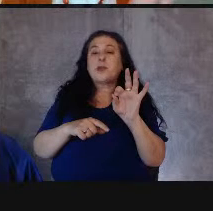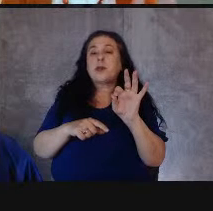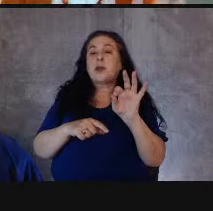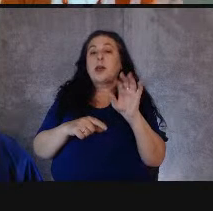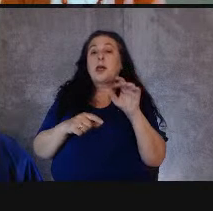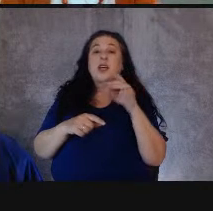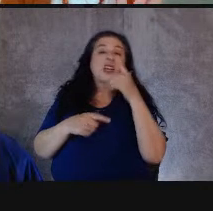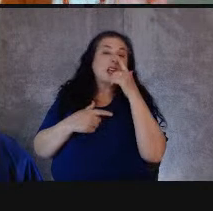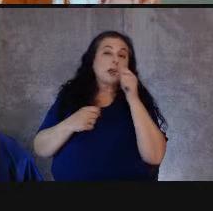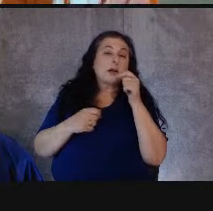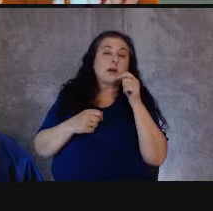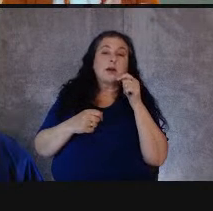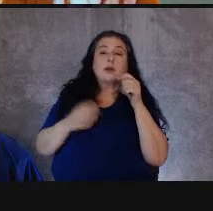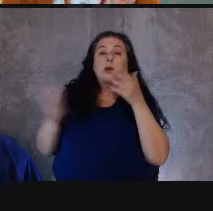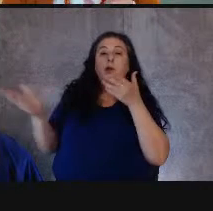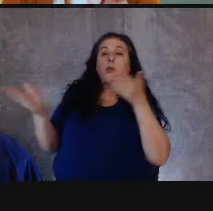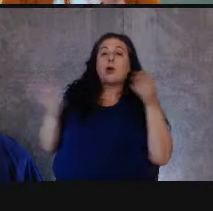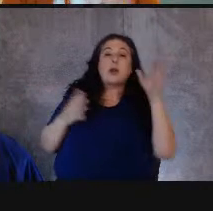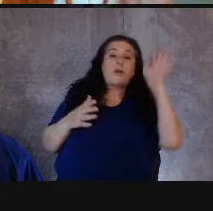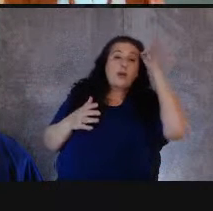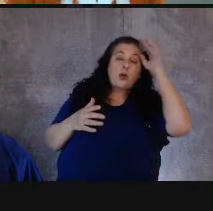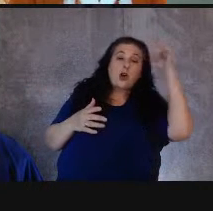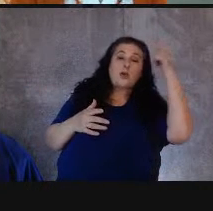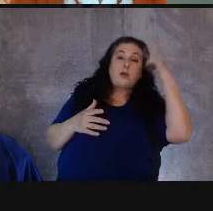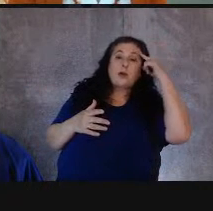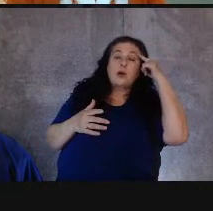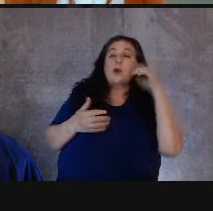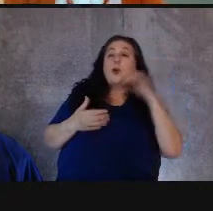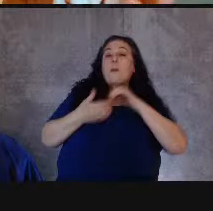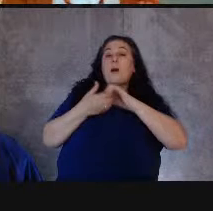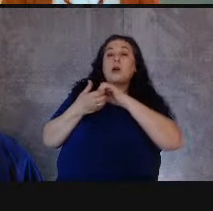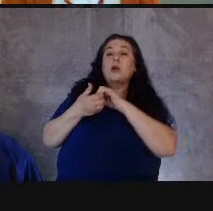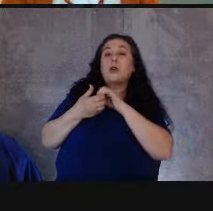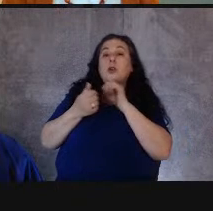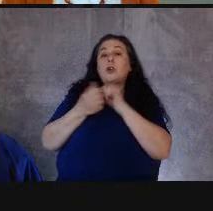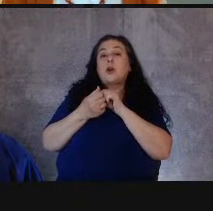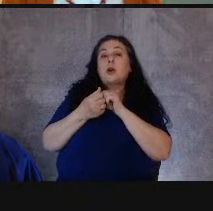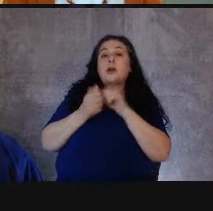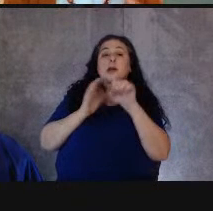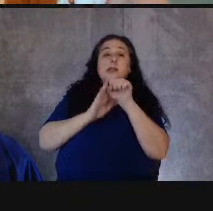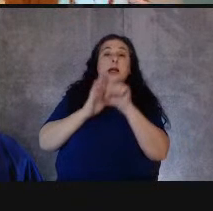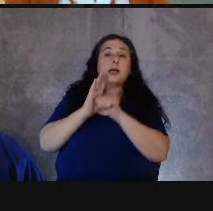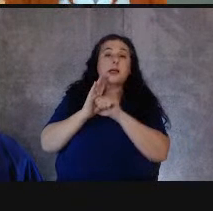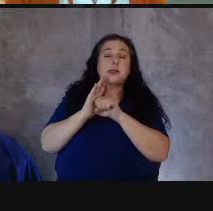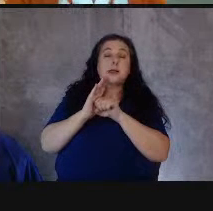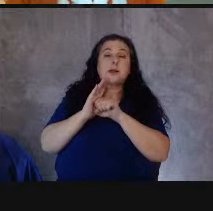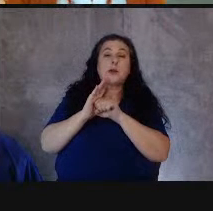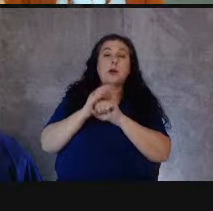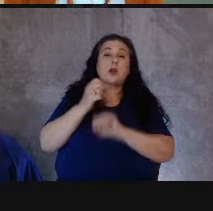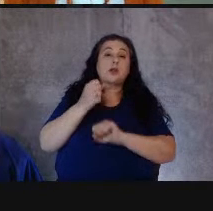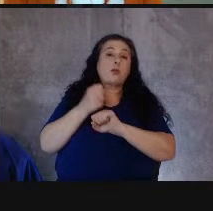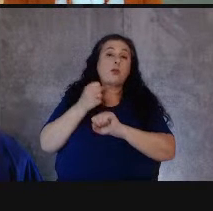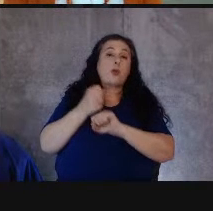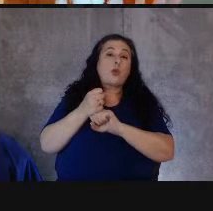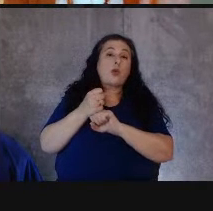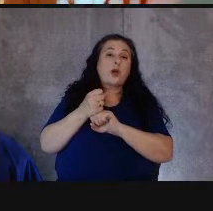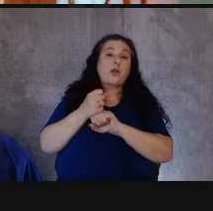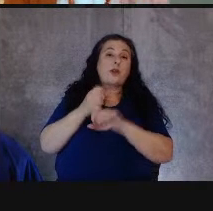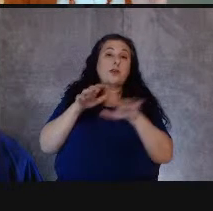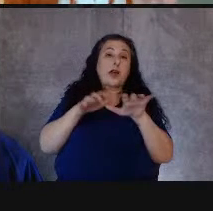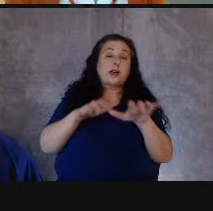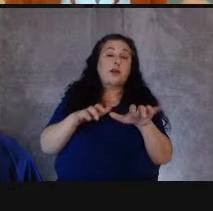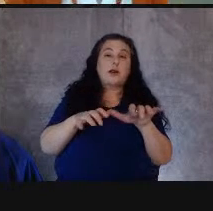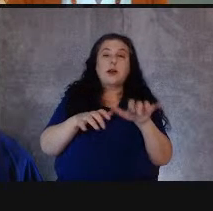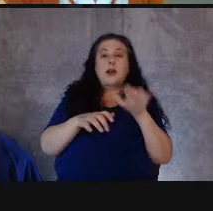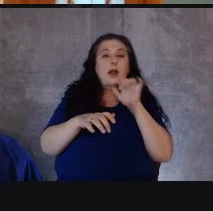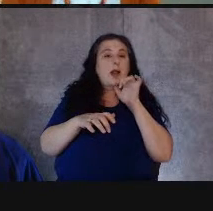is it basically brought the federal government into partnership with states to support these activities. So it